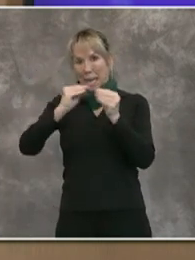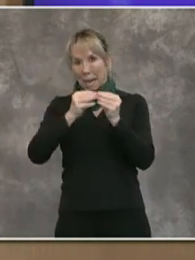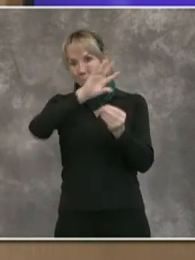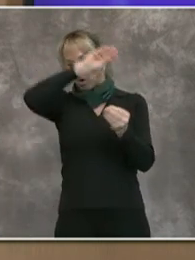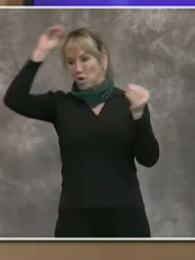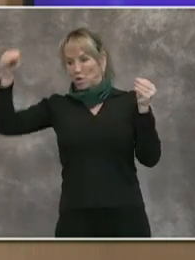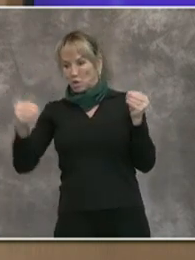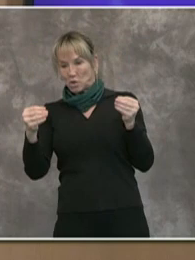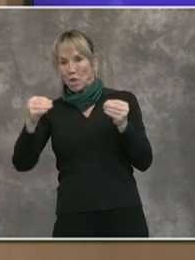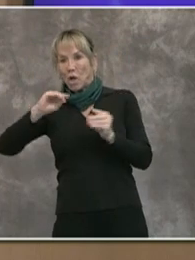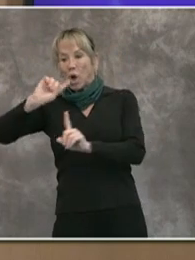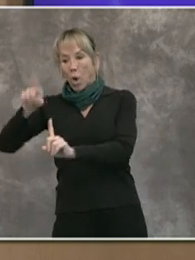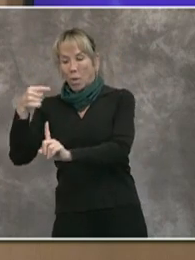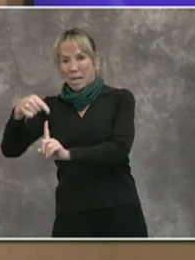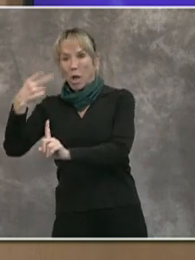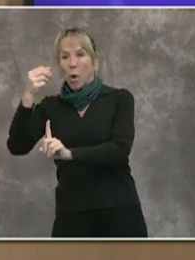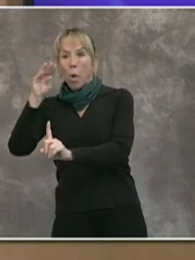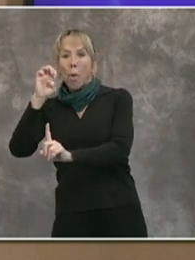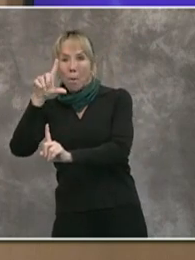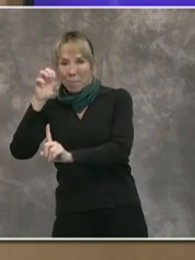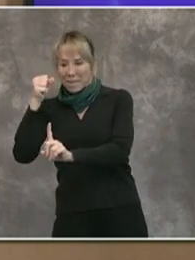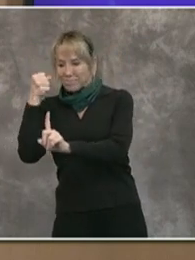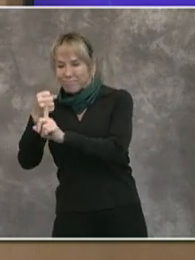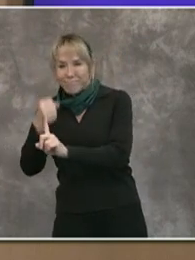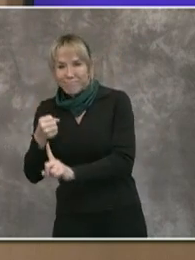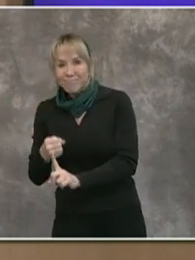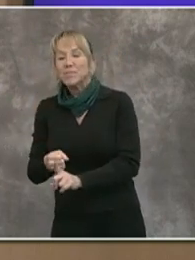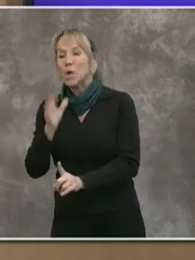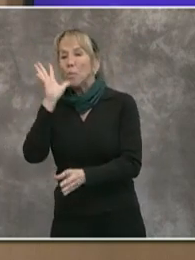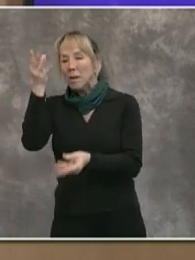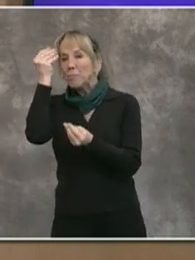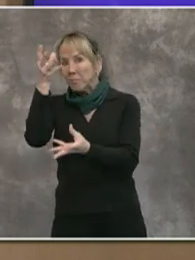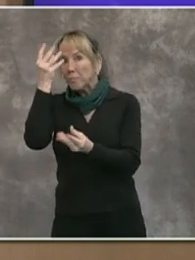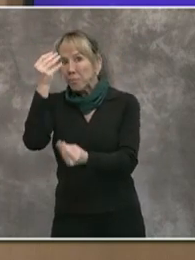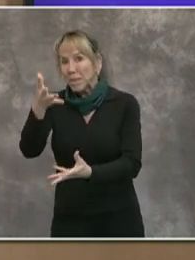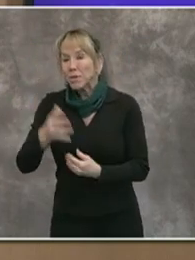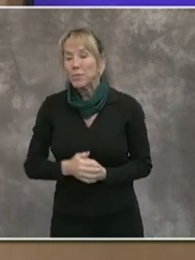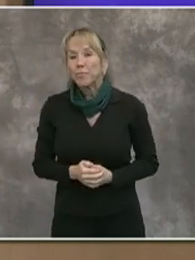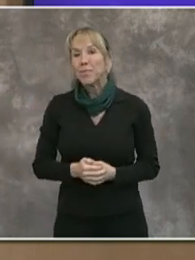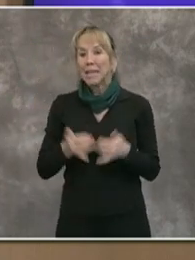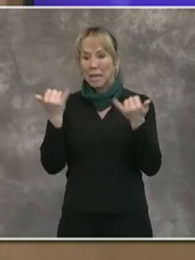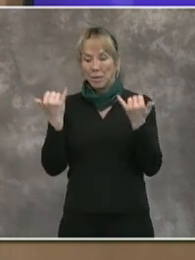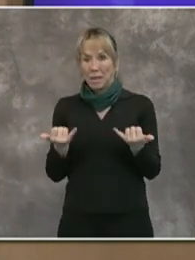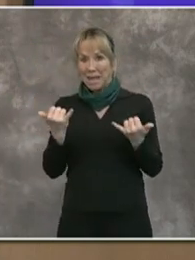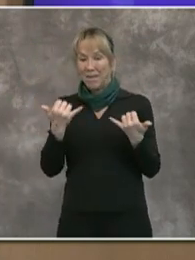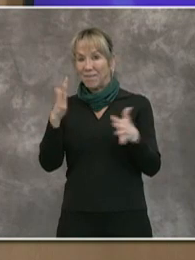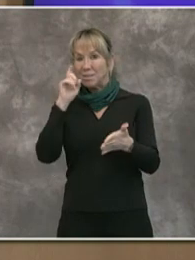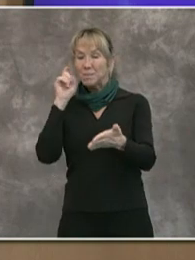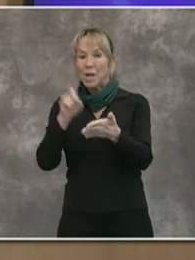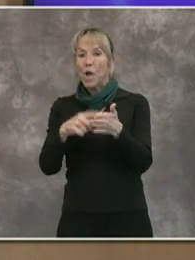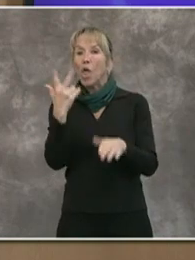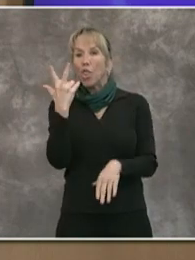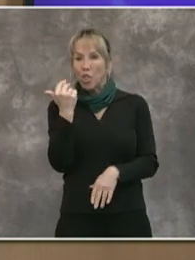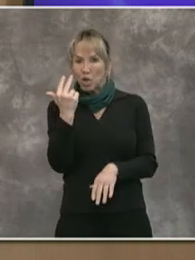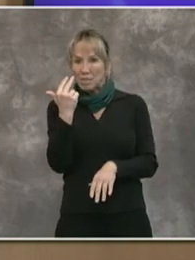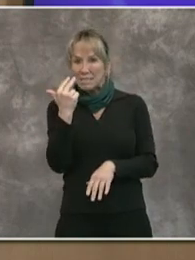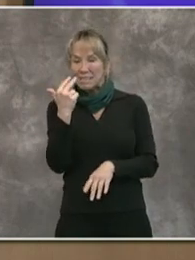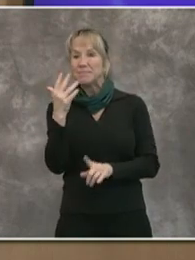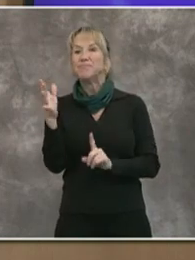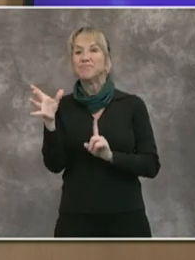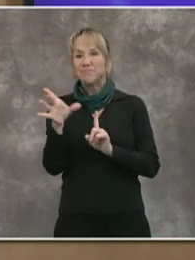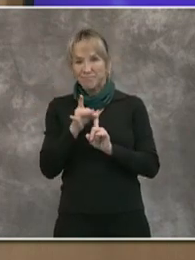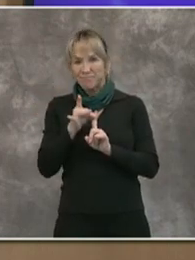into our current reporting in the coming days, but I want to give you the latest total. Presently, we have identified 13 positive